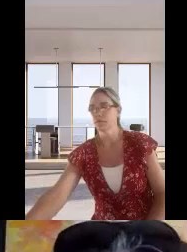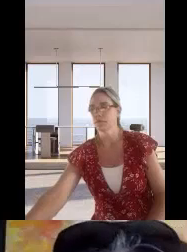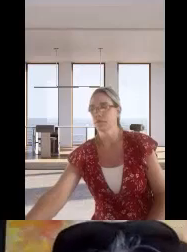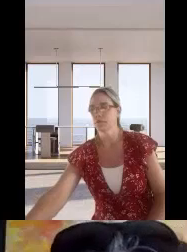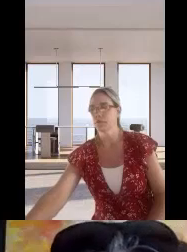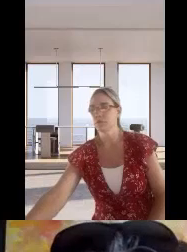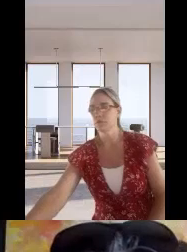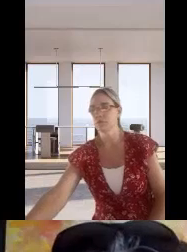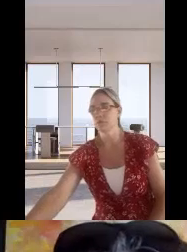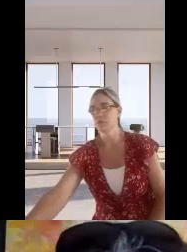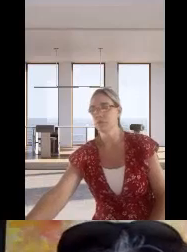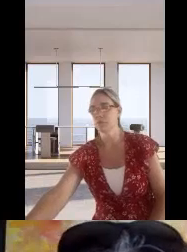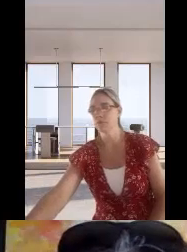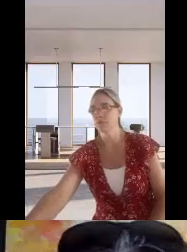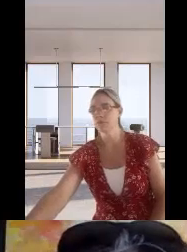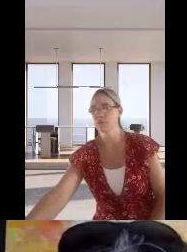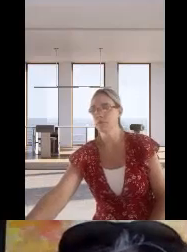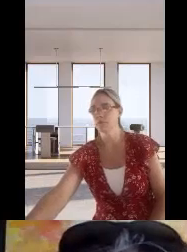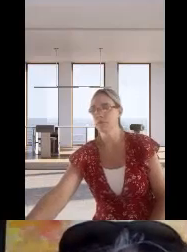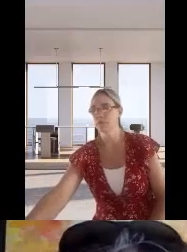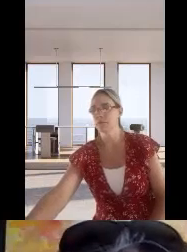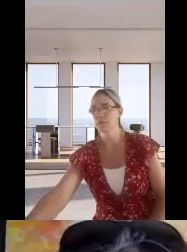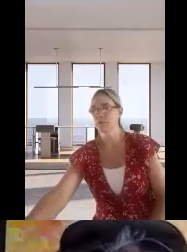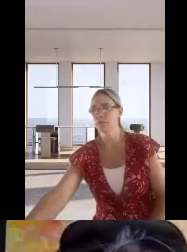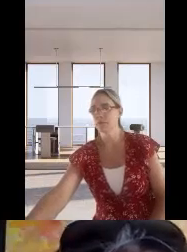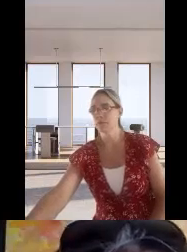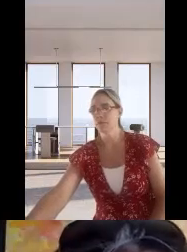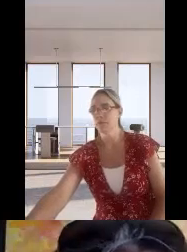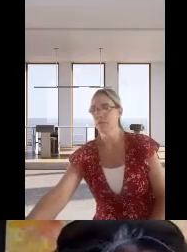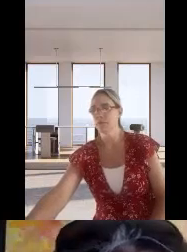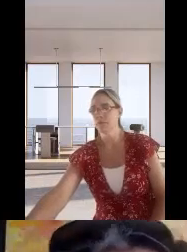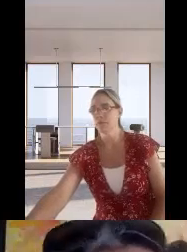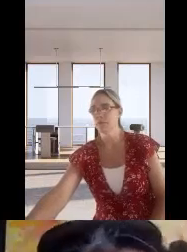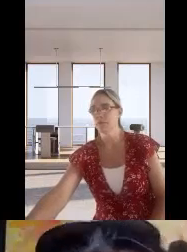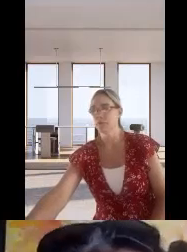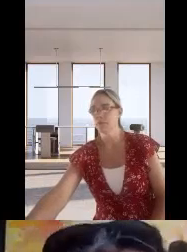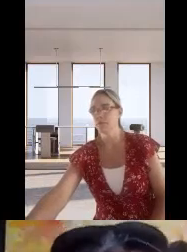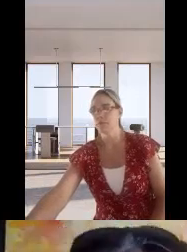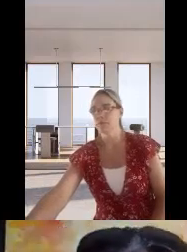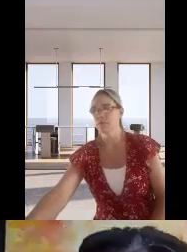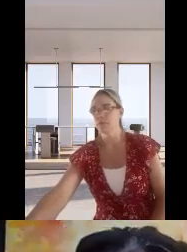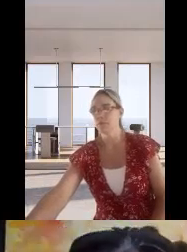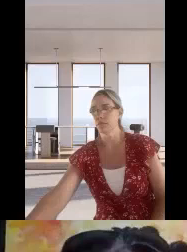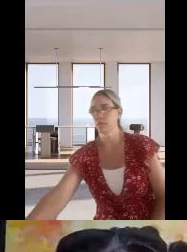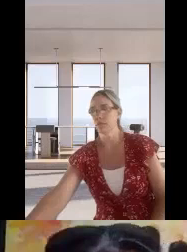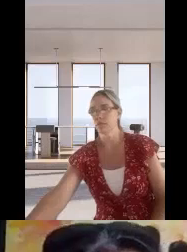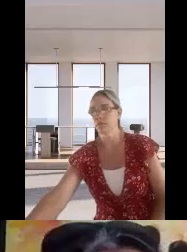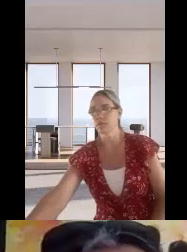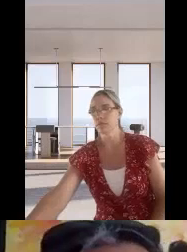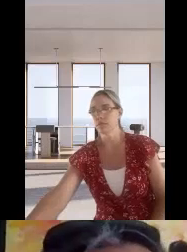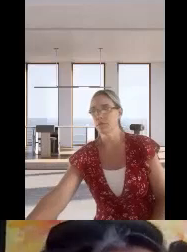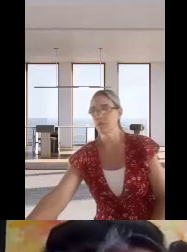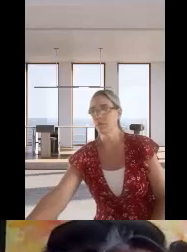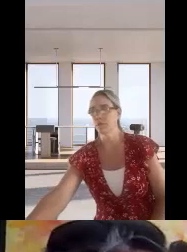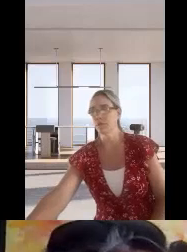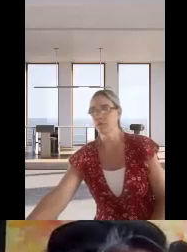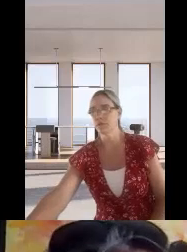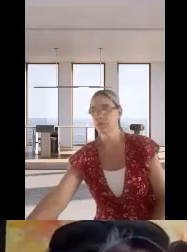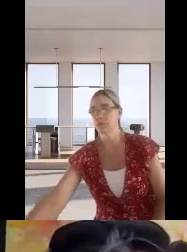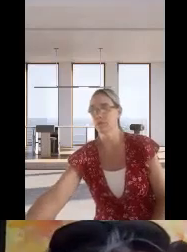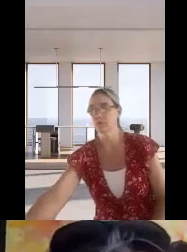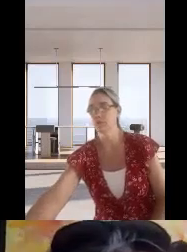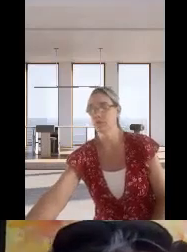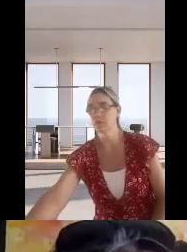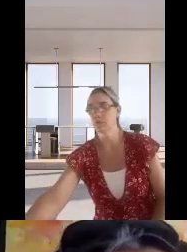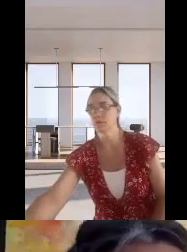that. And I think that's not your department. I'm sorry, that's not her department. Yeah. This is leadership. So yeah, that's